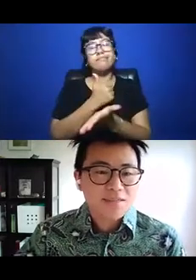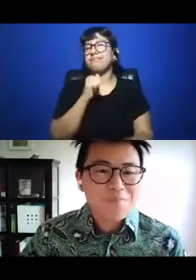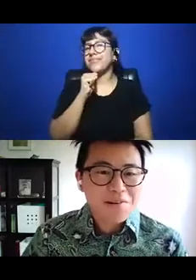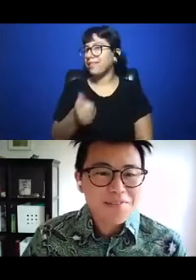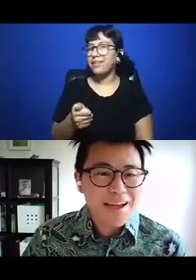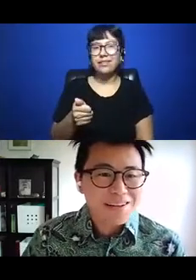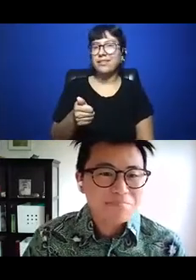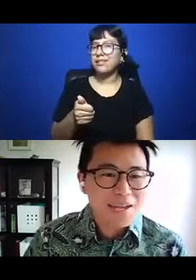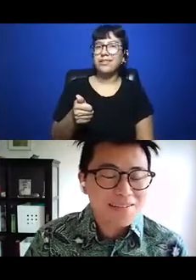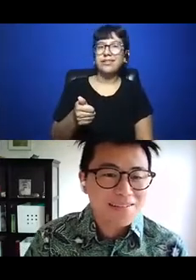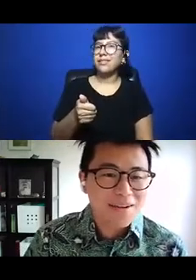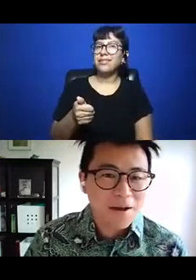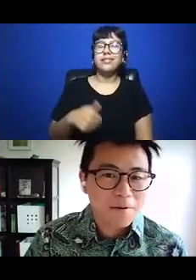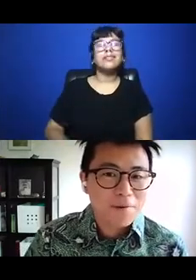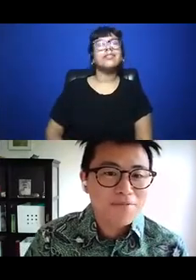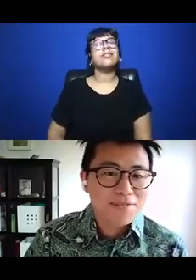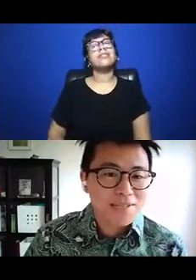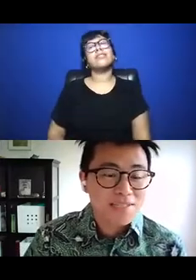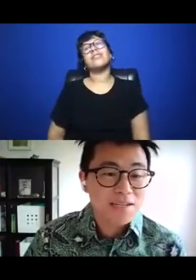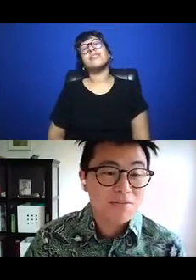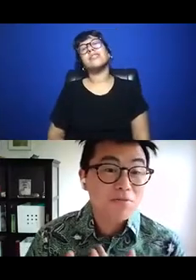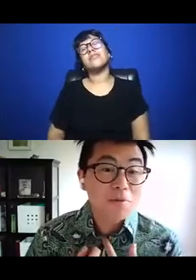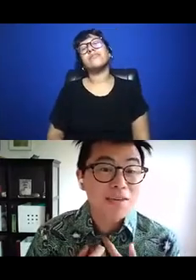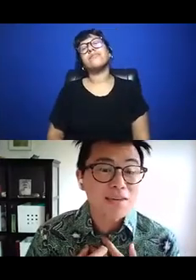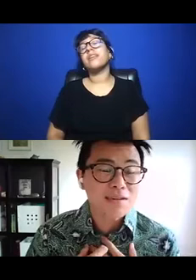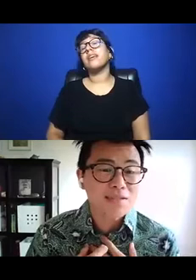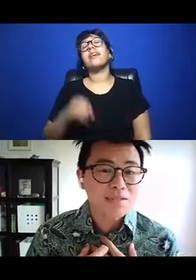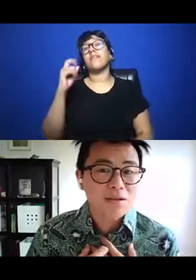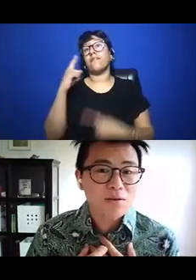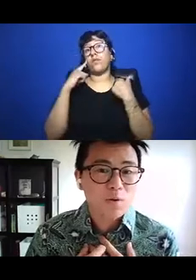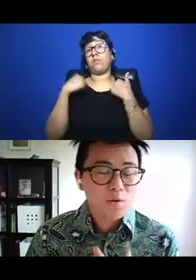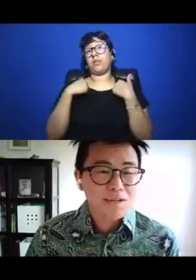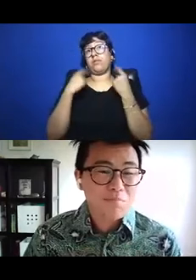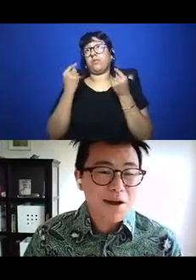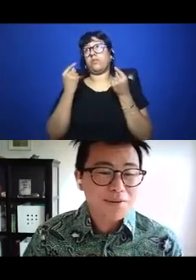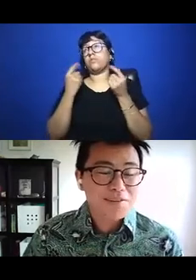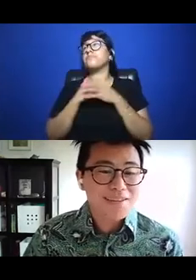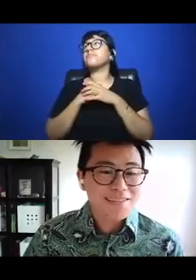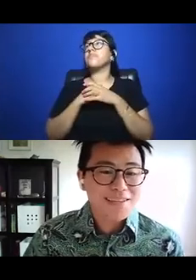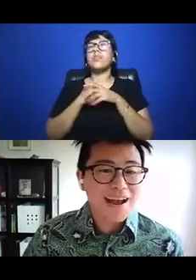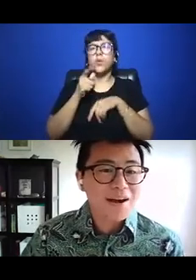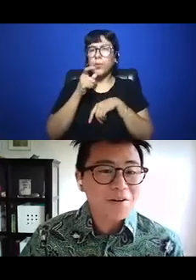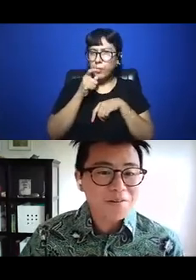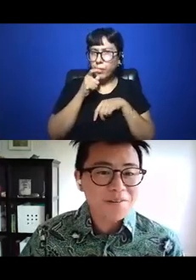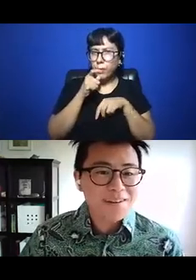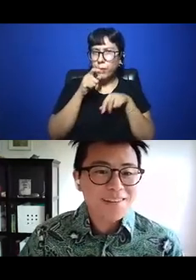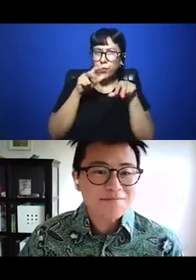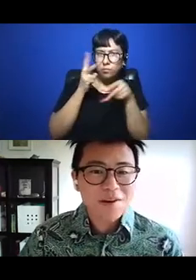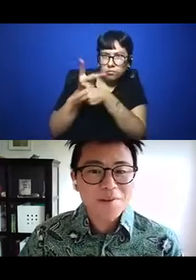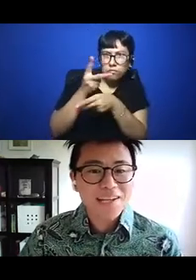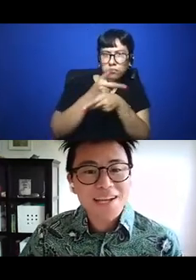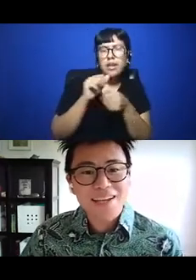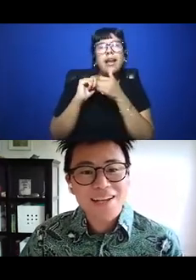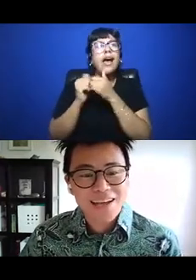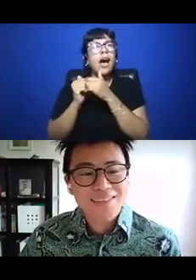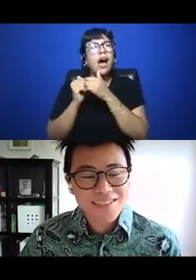like, part of the action plan is whenever there's an incident, for me, is who's going to monitor this and how? When are